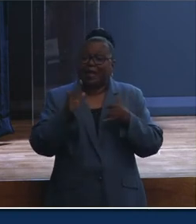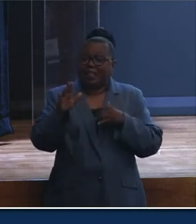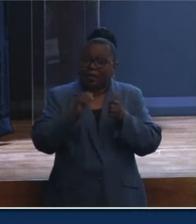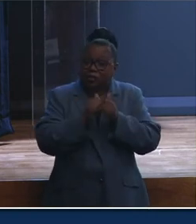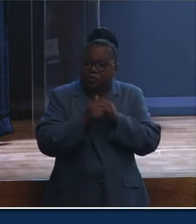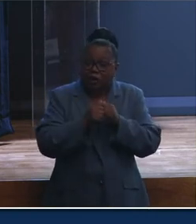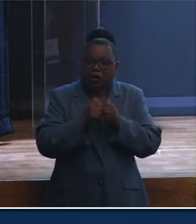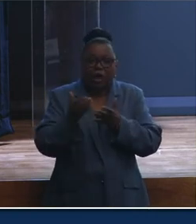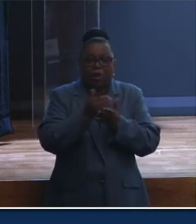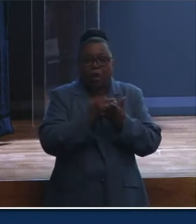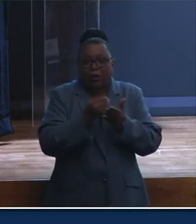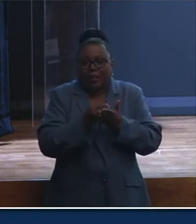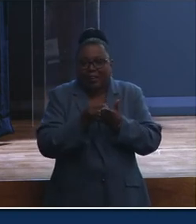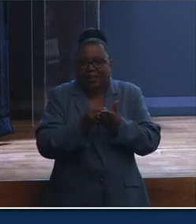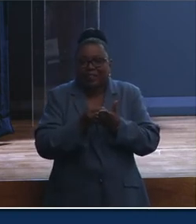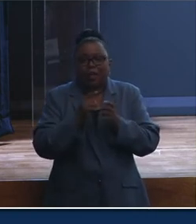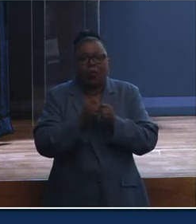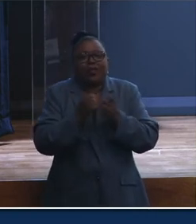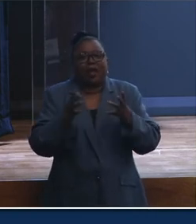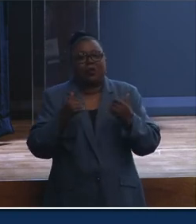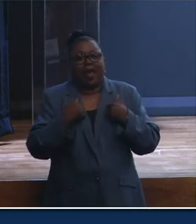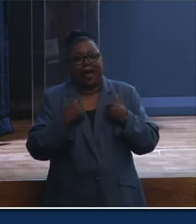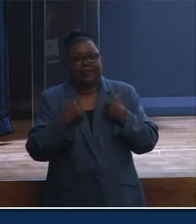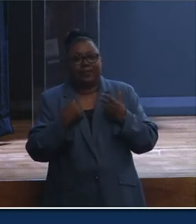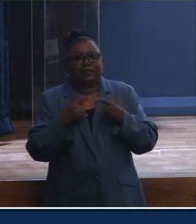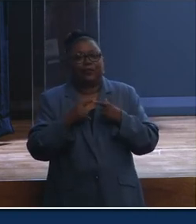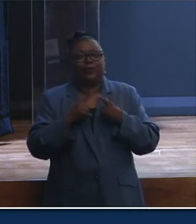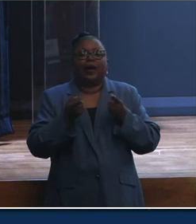sport and earn a living without having to